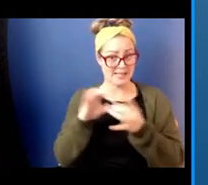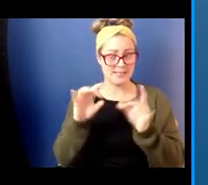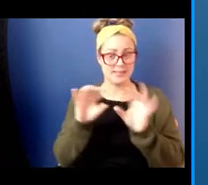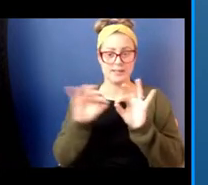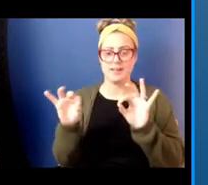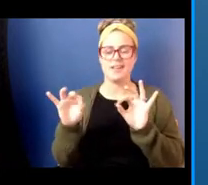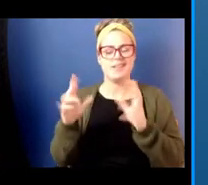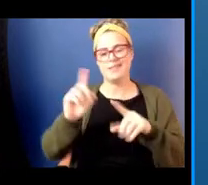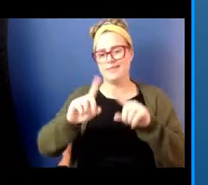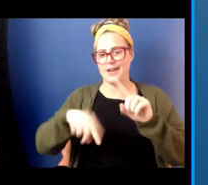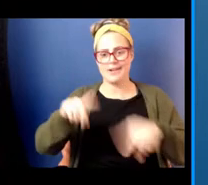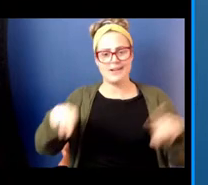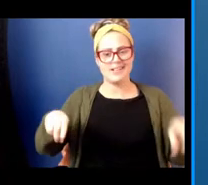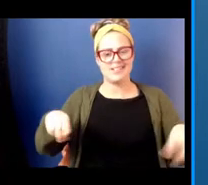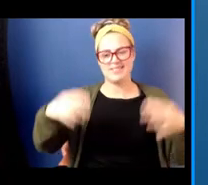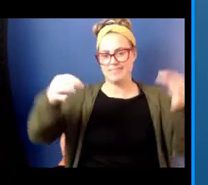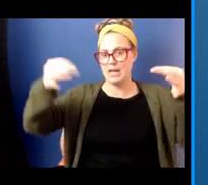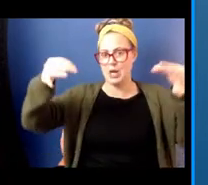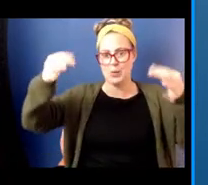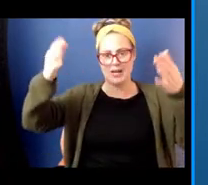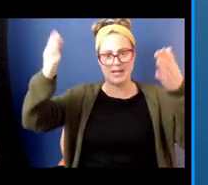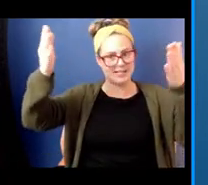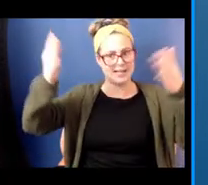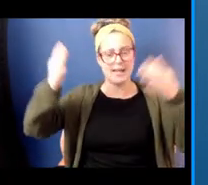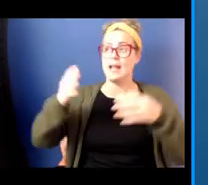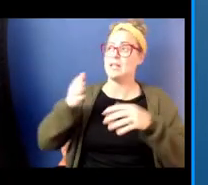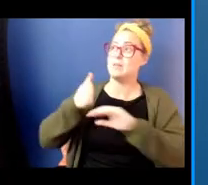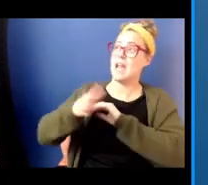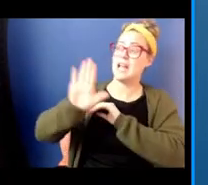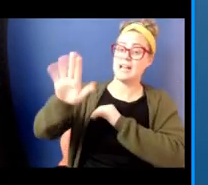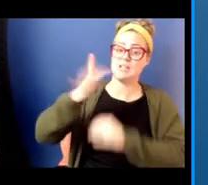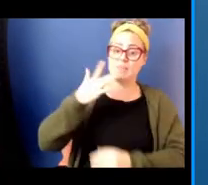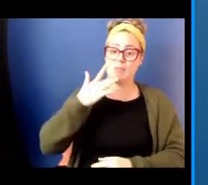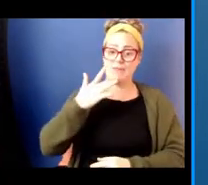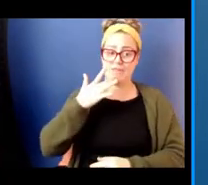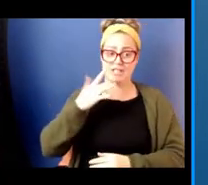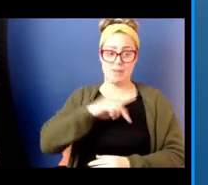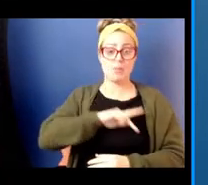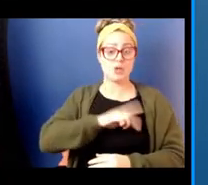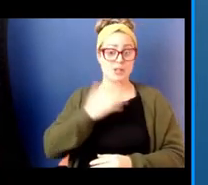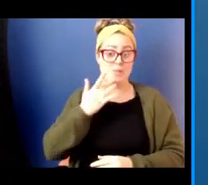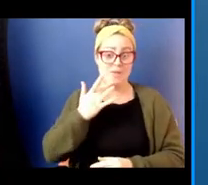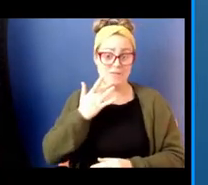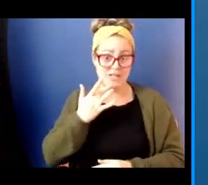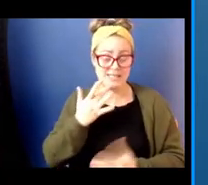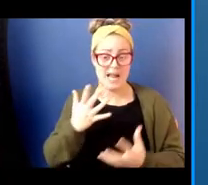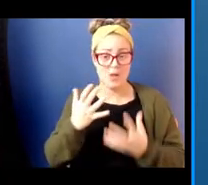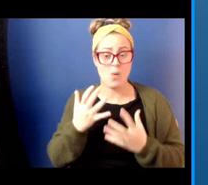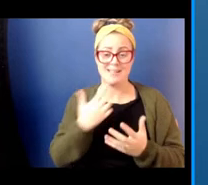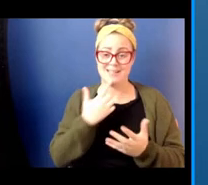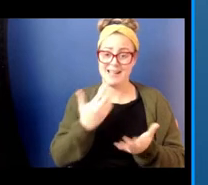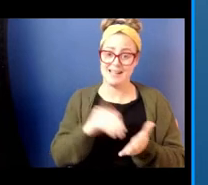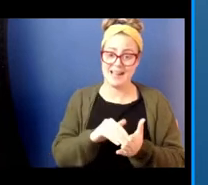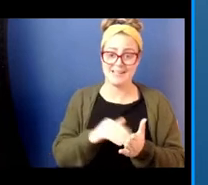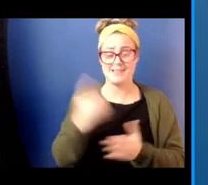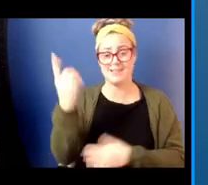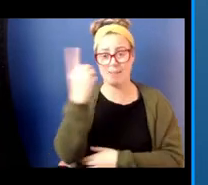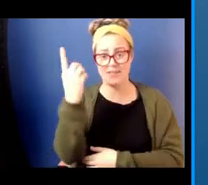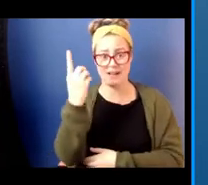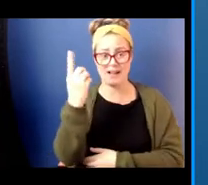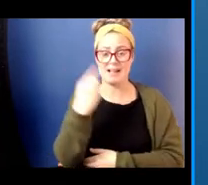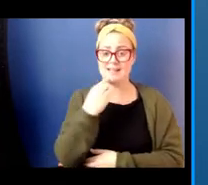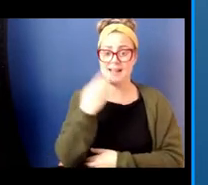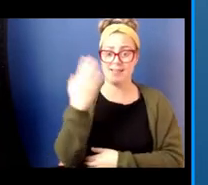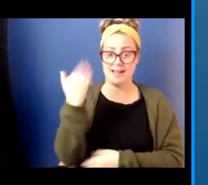it kind of goes beyond his personal preference and I was not I want to repeat here something I said last night I was very